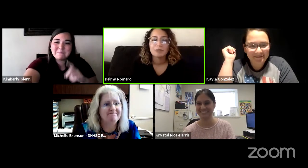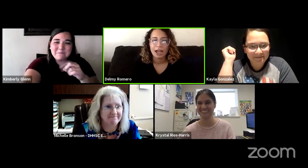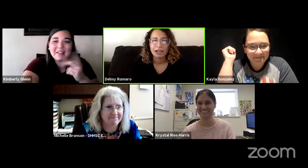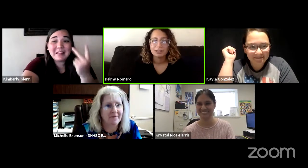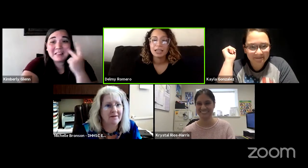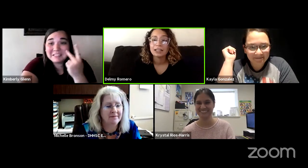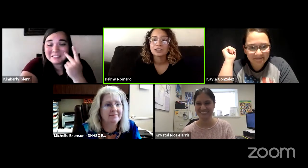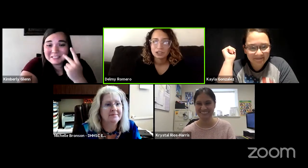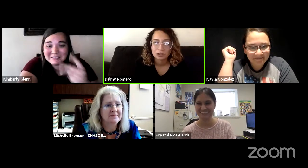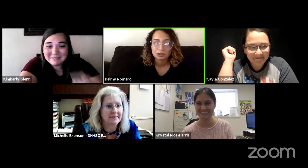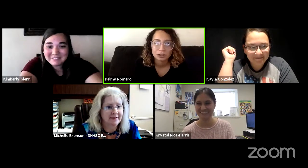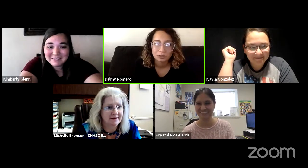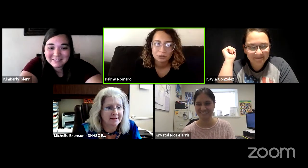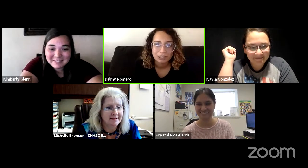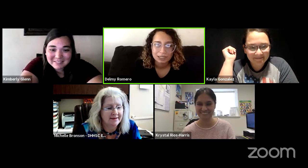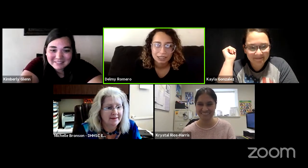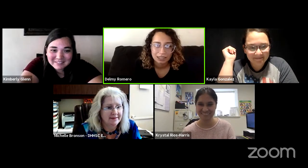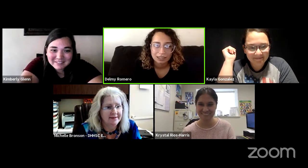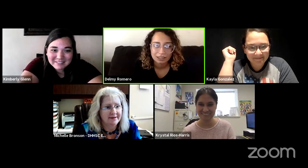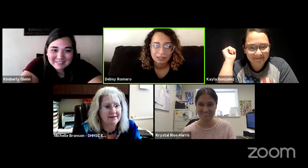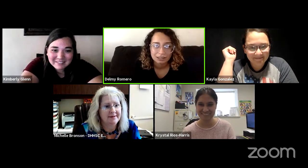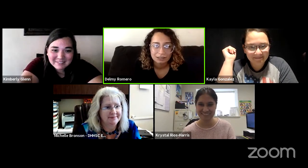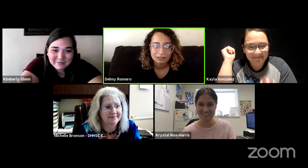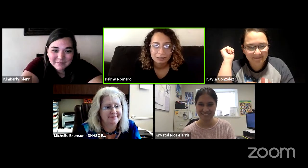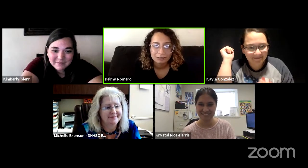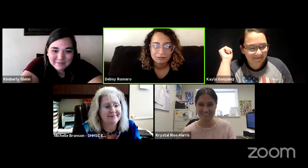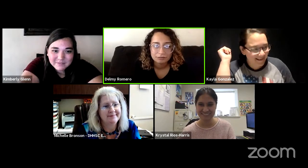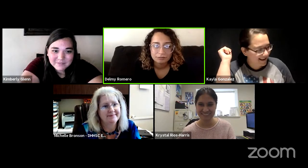So the same answer as Crystal. Let's see.